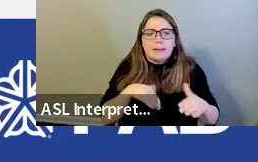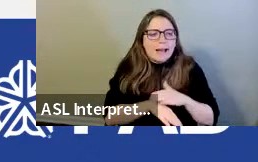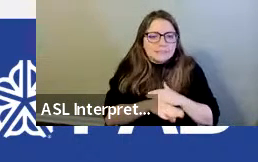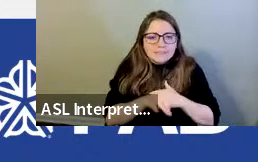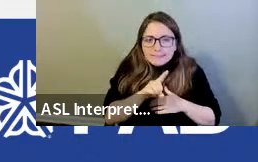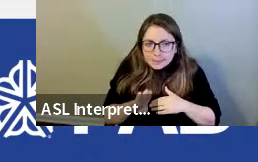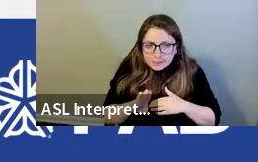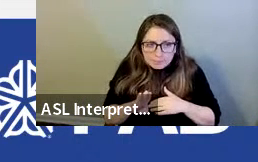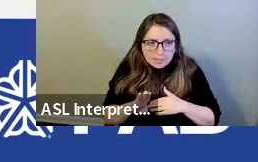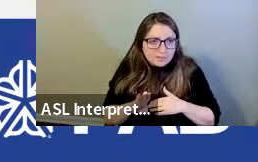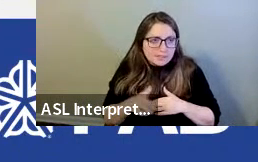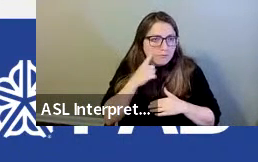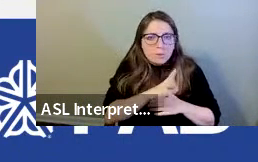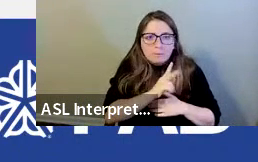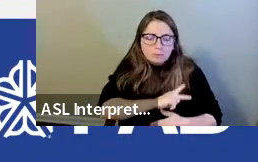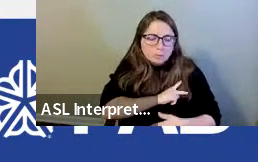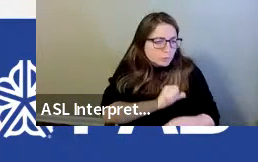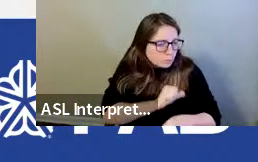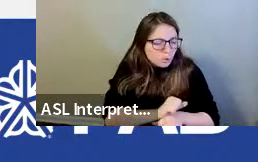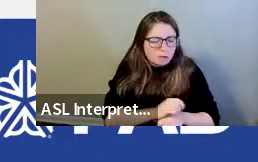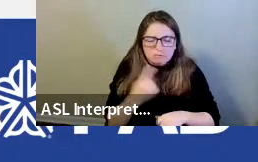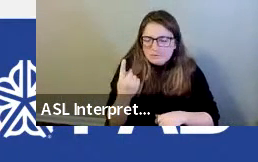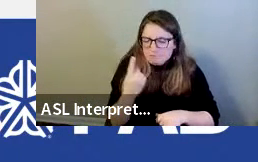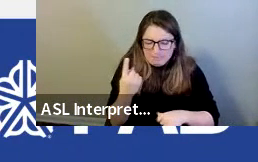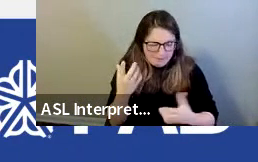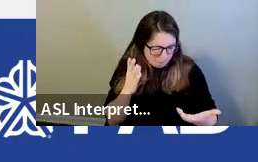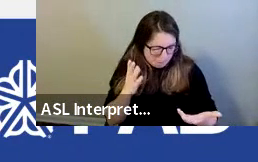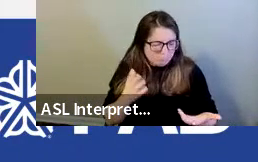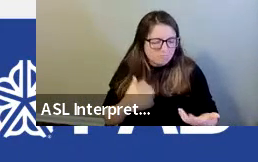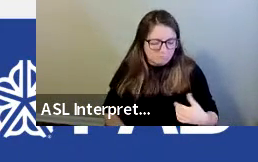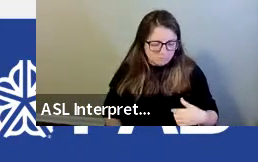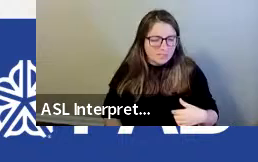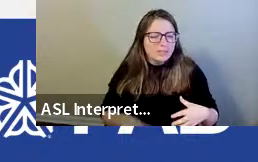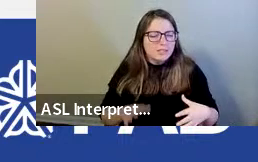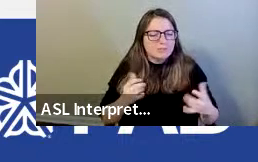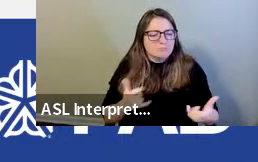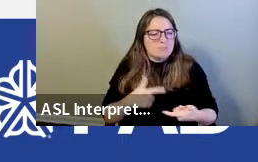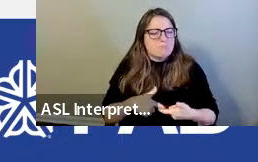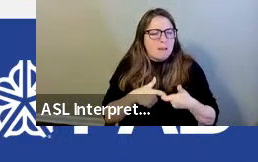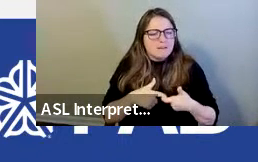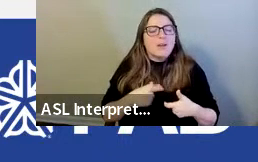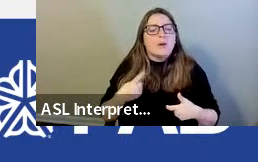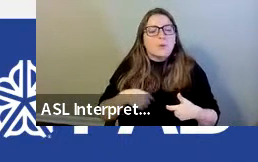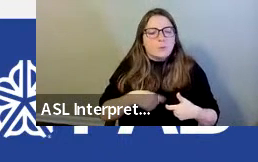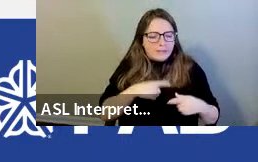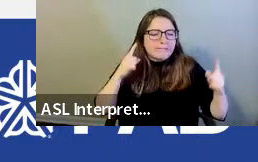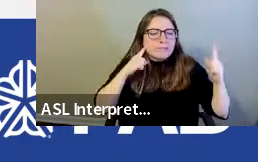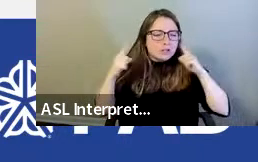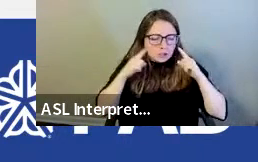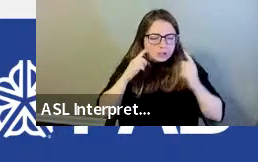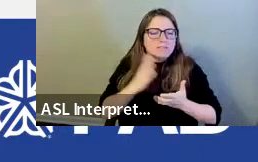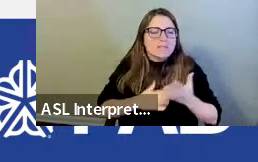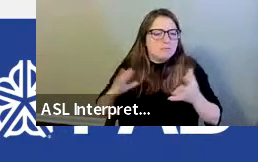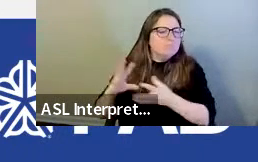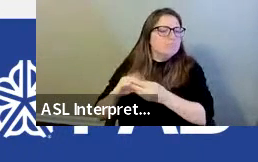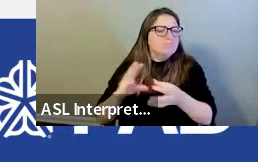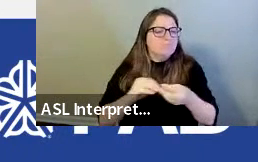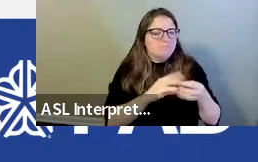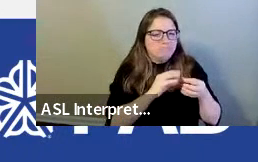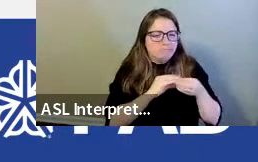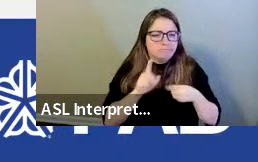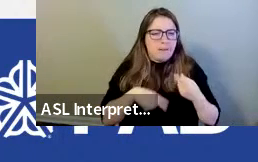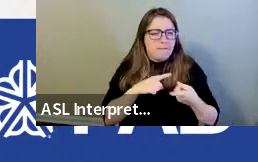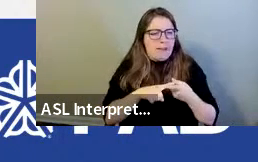to, pause here real quick, some feedback that we've already gotten on some of the language of